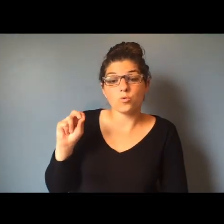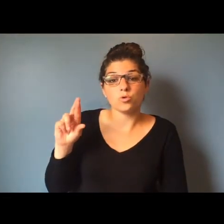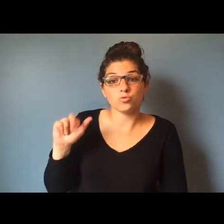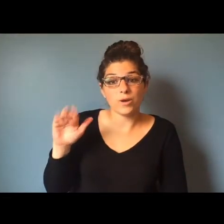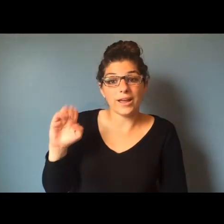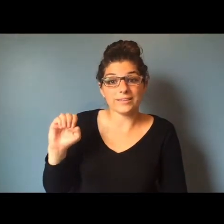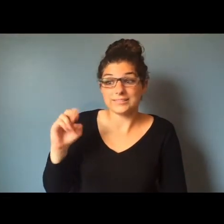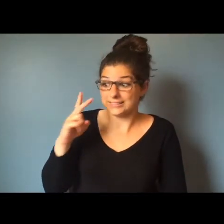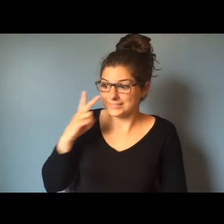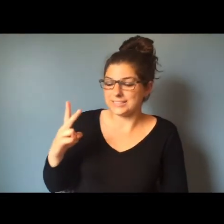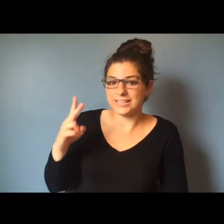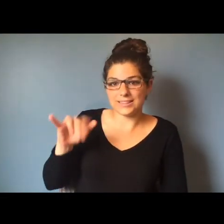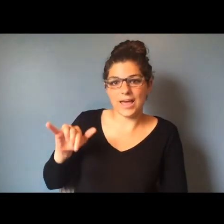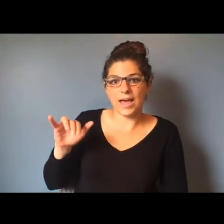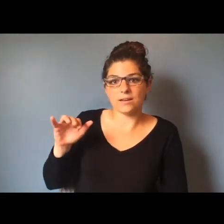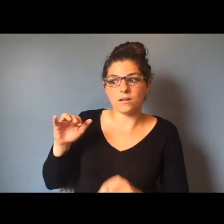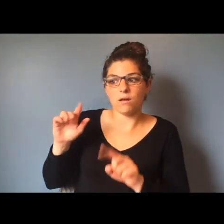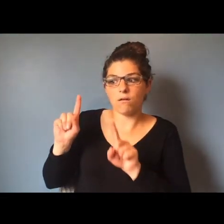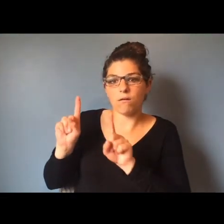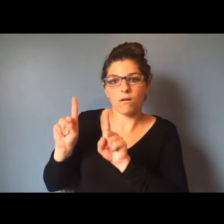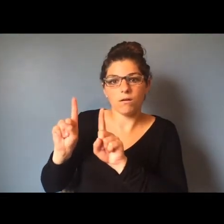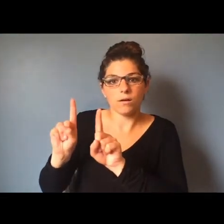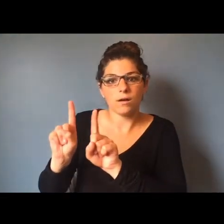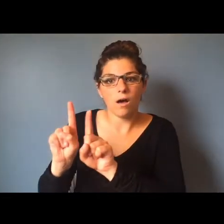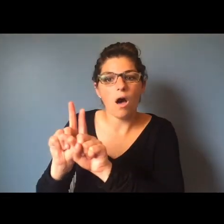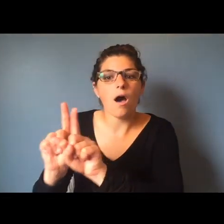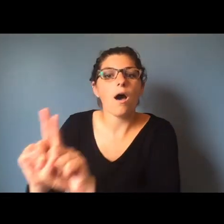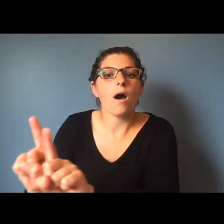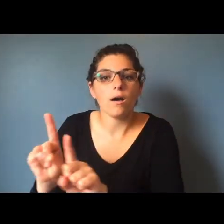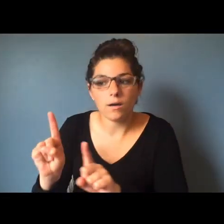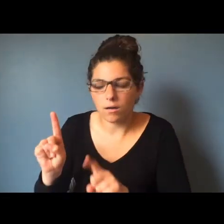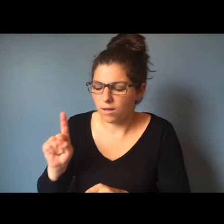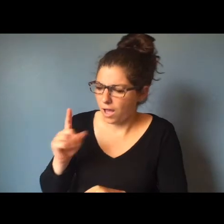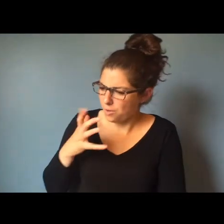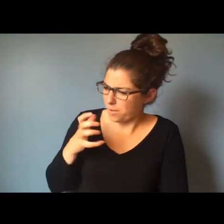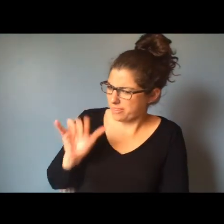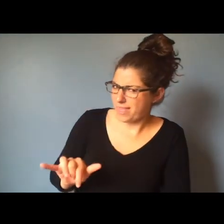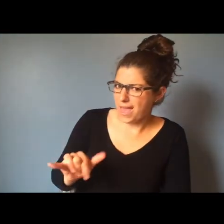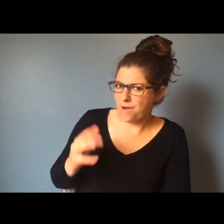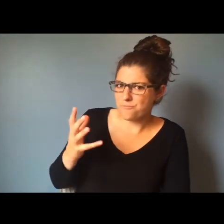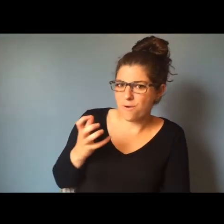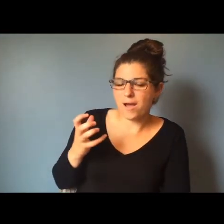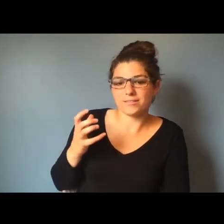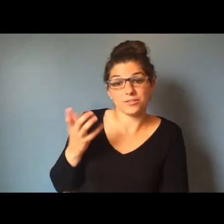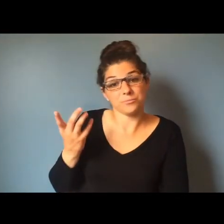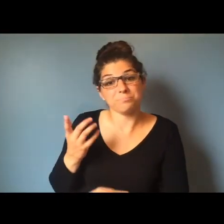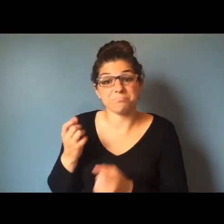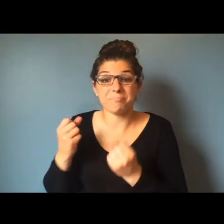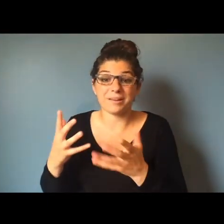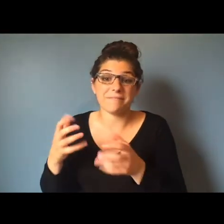seeing the Paradivision race alongside them or after them, and expressing interest in doing that.